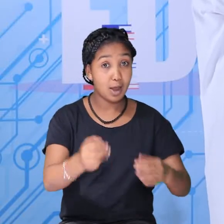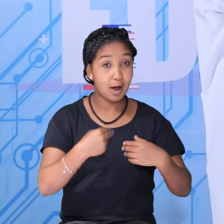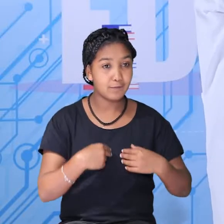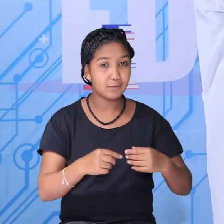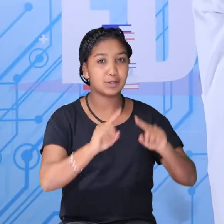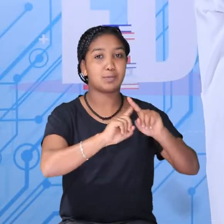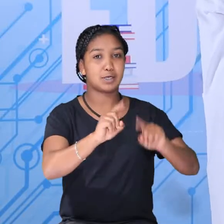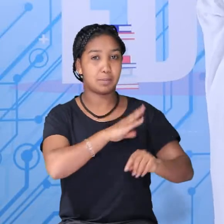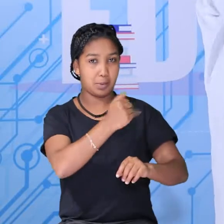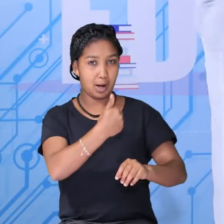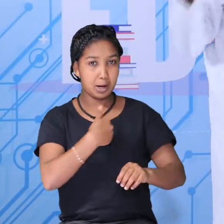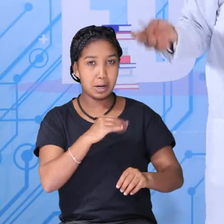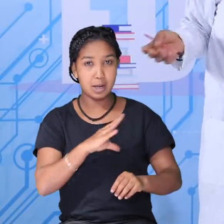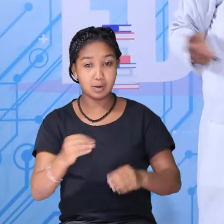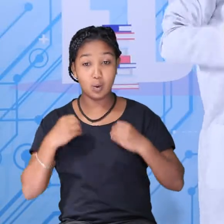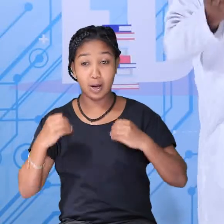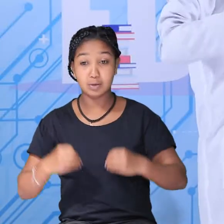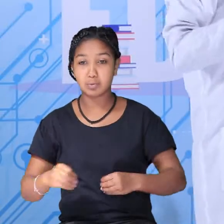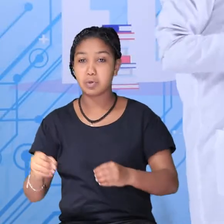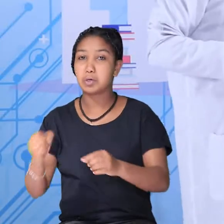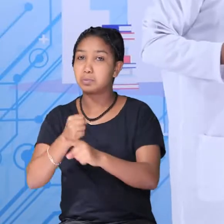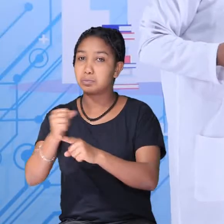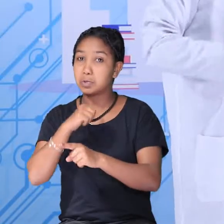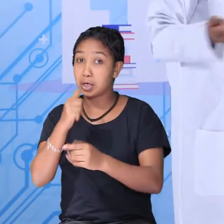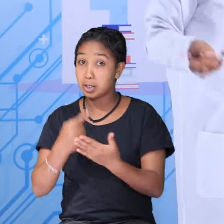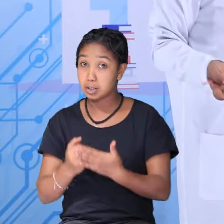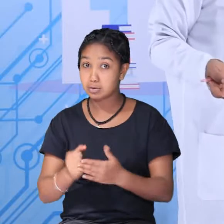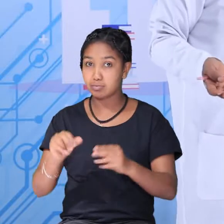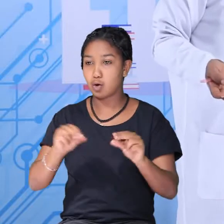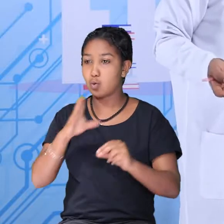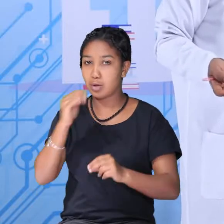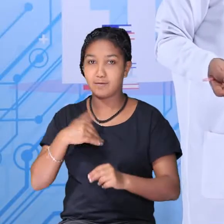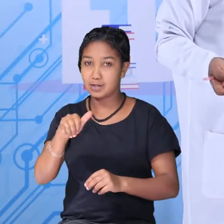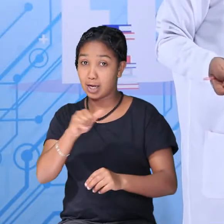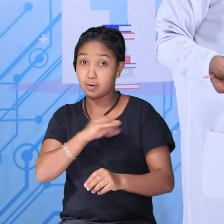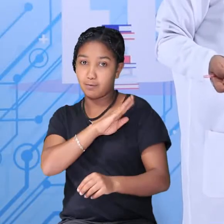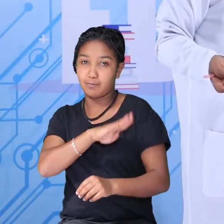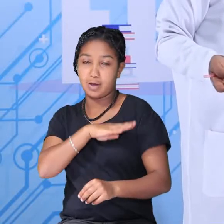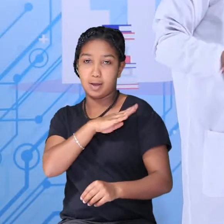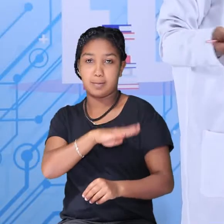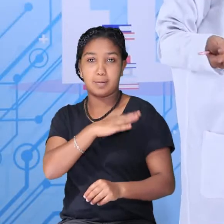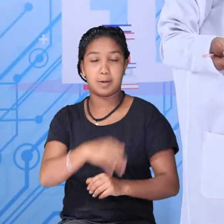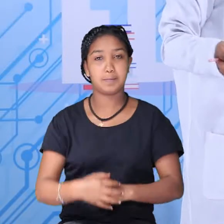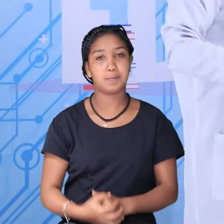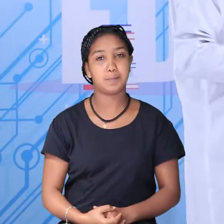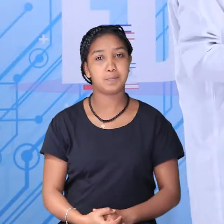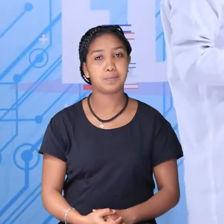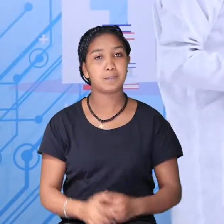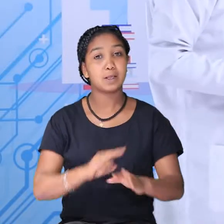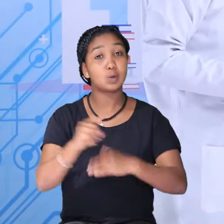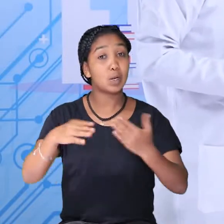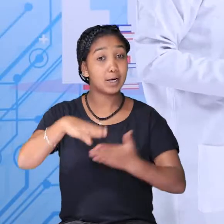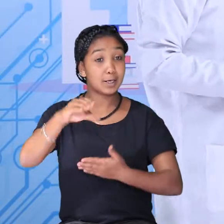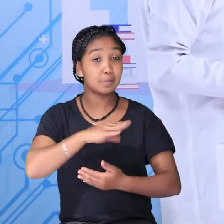kind of behavior, and organisms which are not trained in this way, they do not have such kind of behavior. So